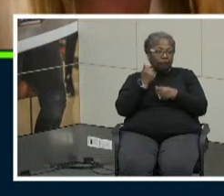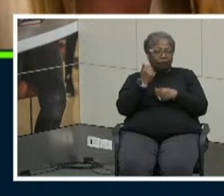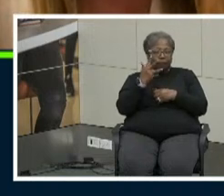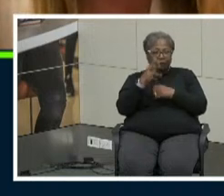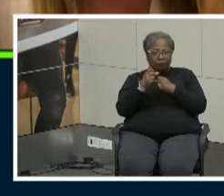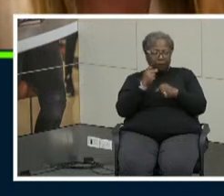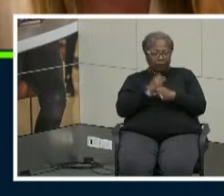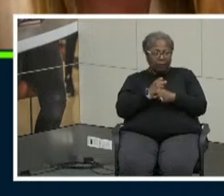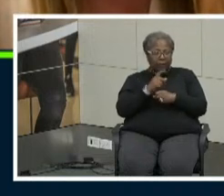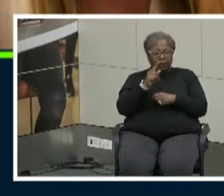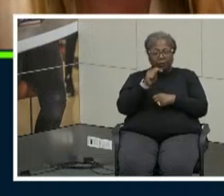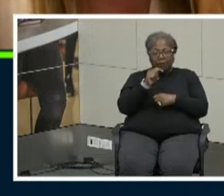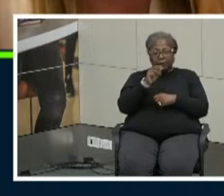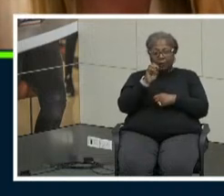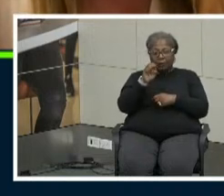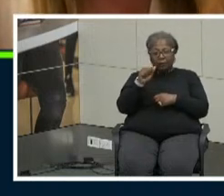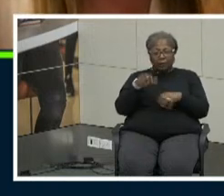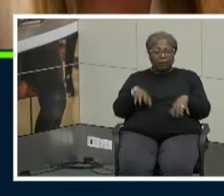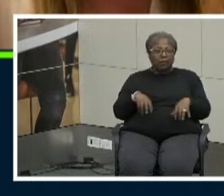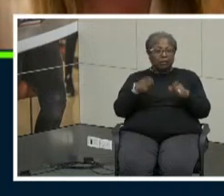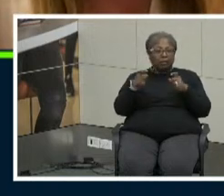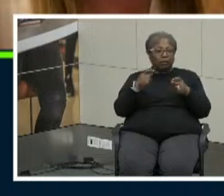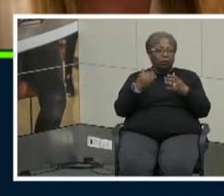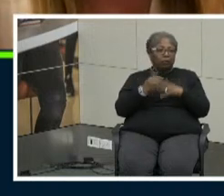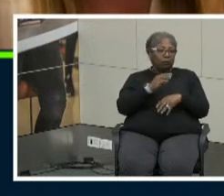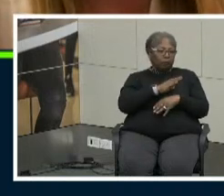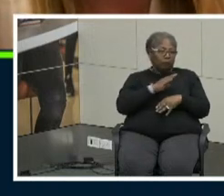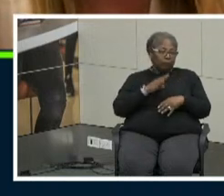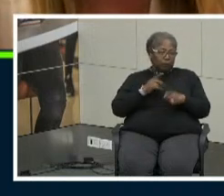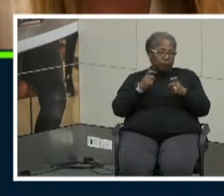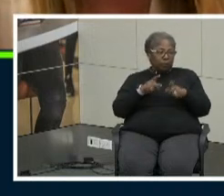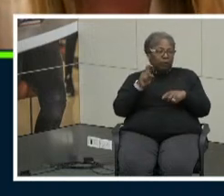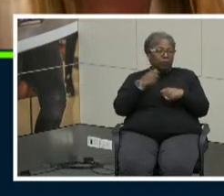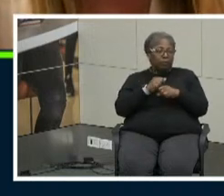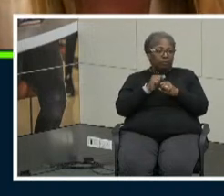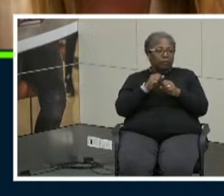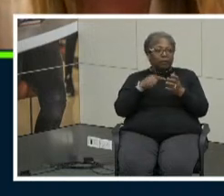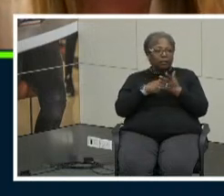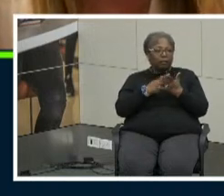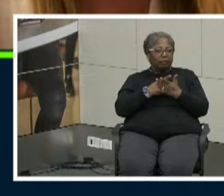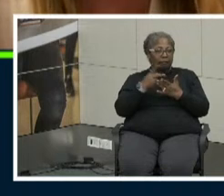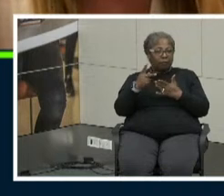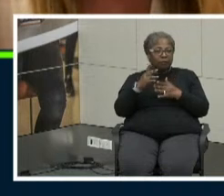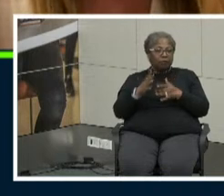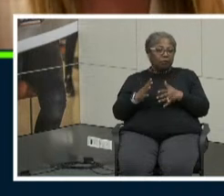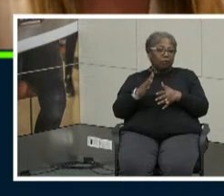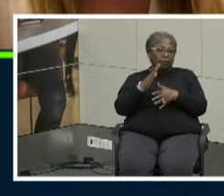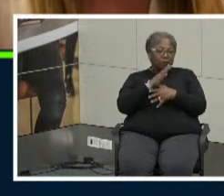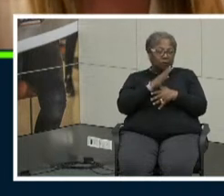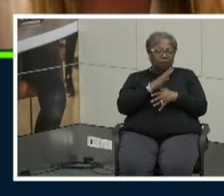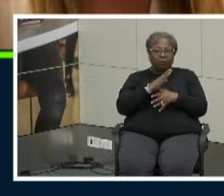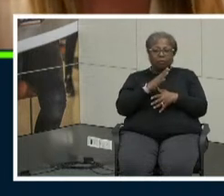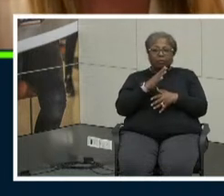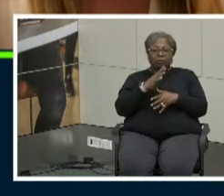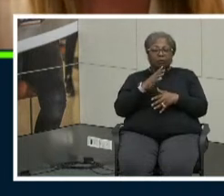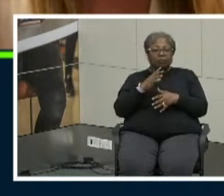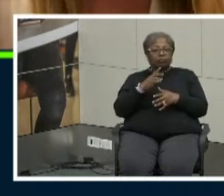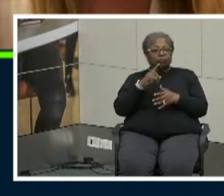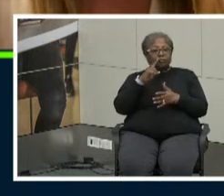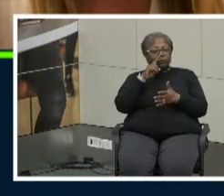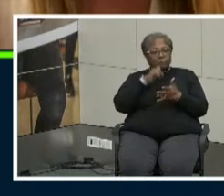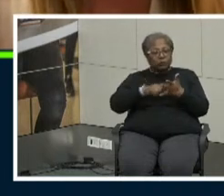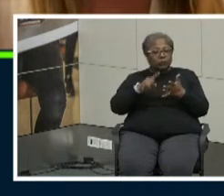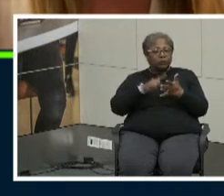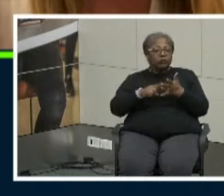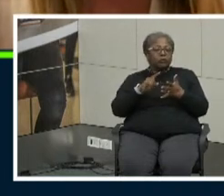years the tea takeover and you the board of managers should make these most egregious failures your top priority precious resources and attention